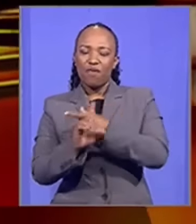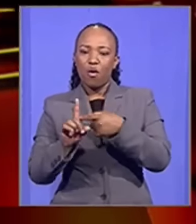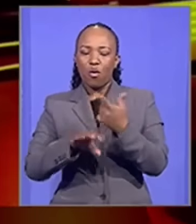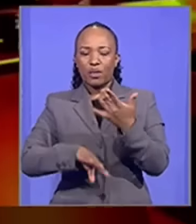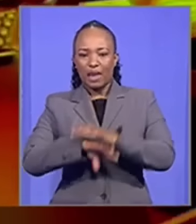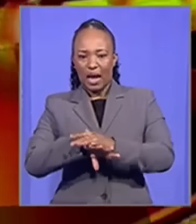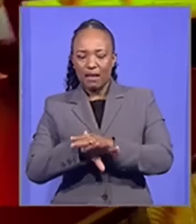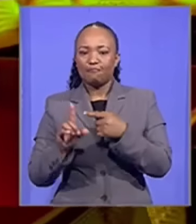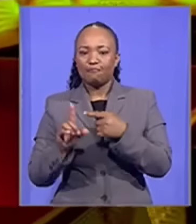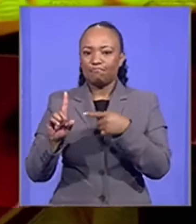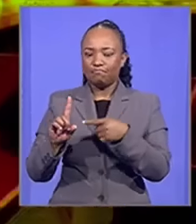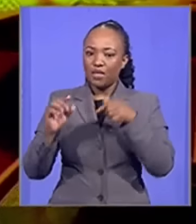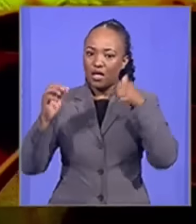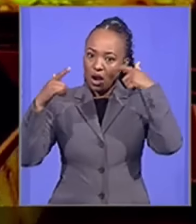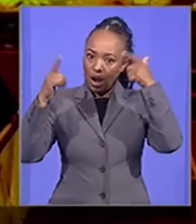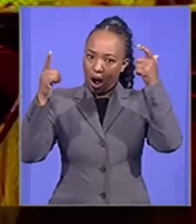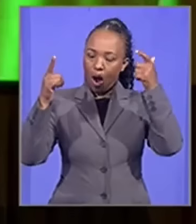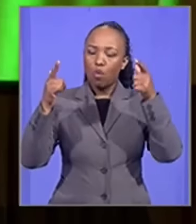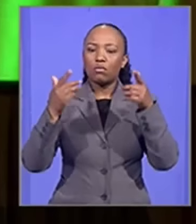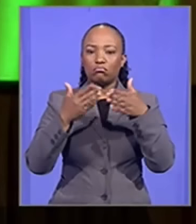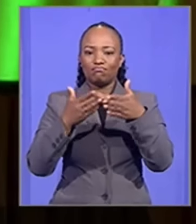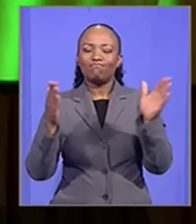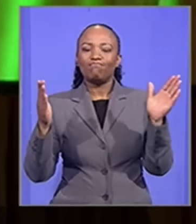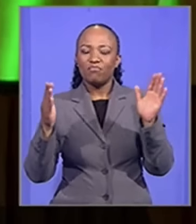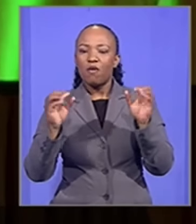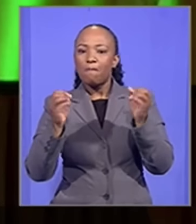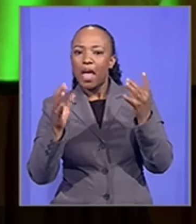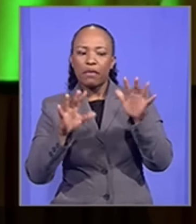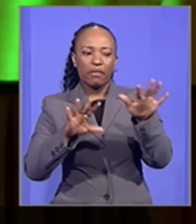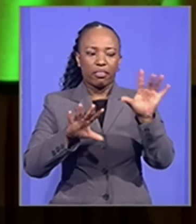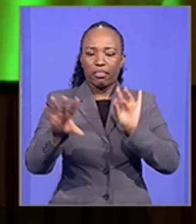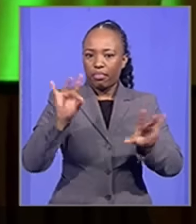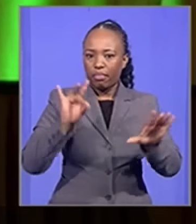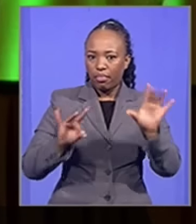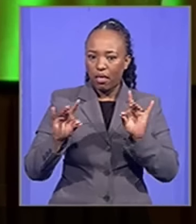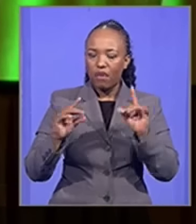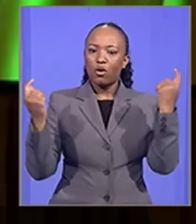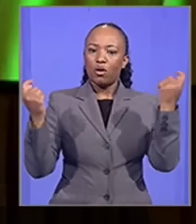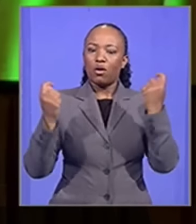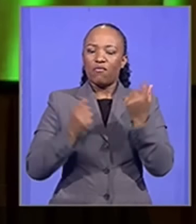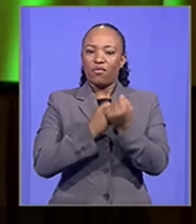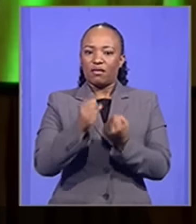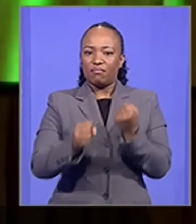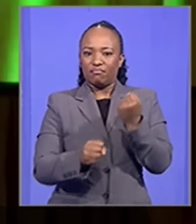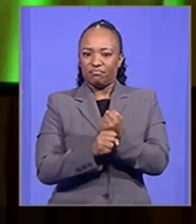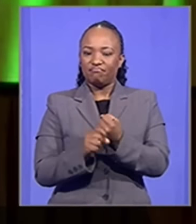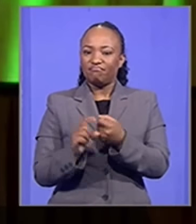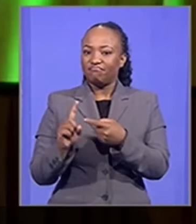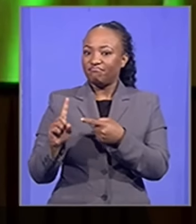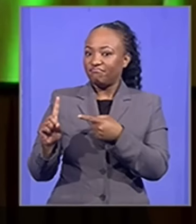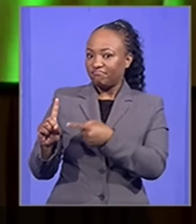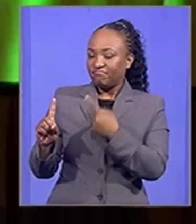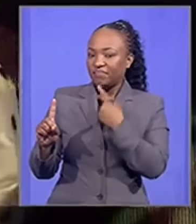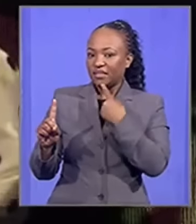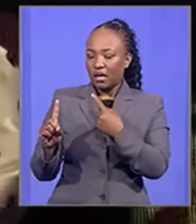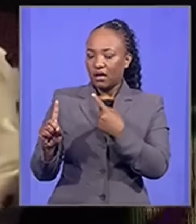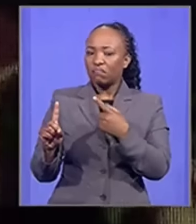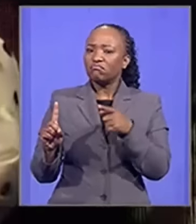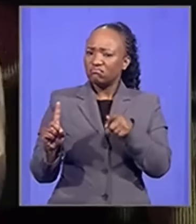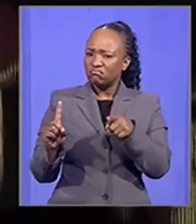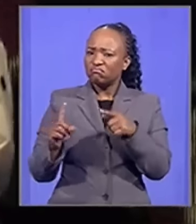Music Awards ke ha e bulela ho thongwa ha dibini tsa mokete wa monongwaha. Mtshali o netefaditse hore mokete